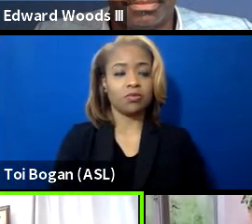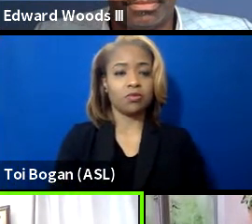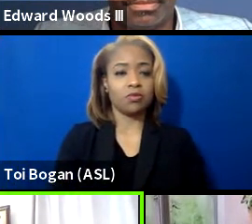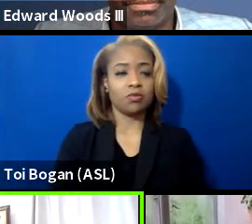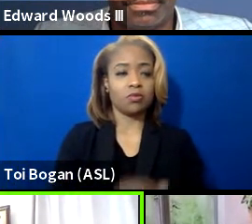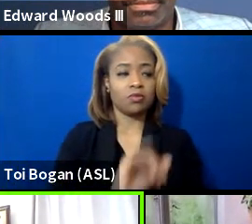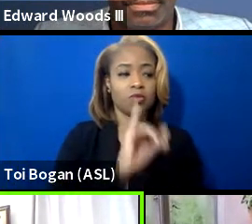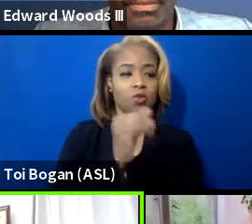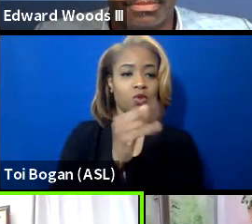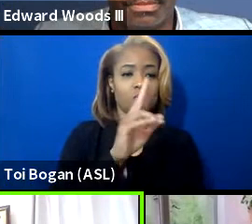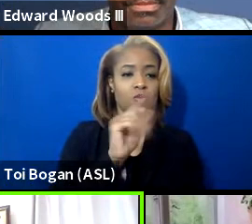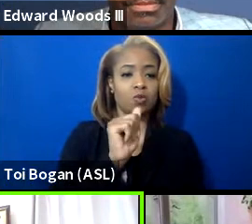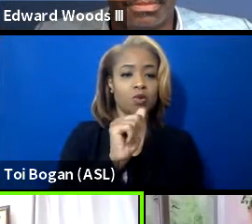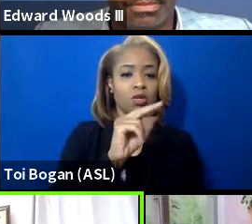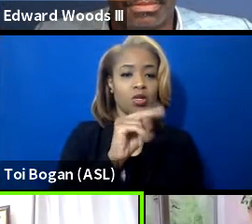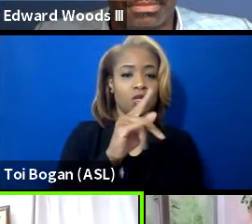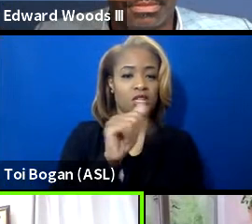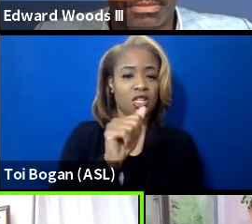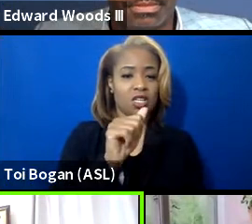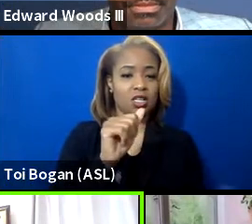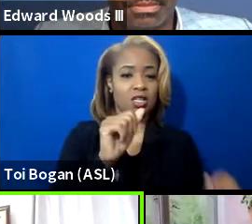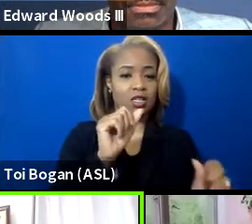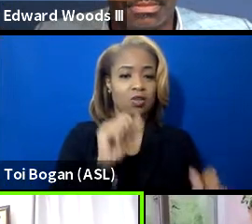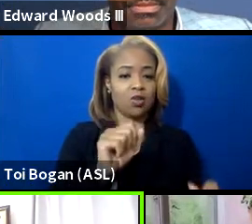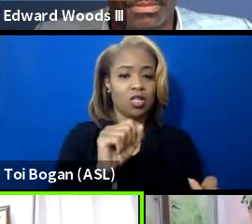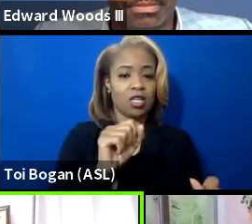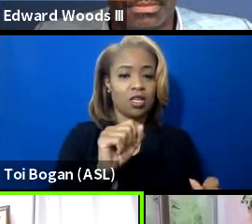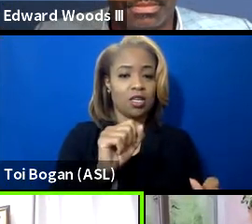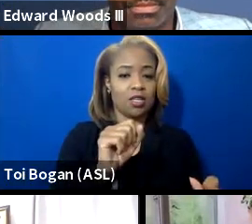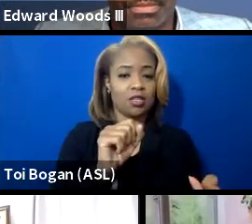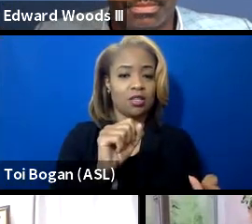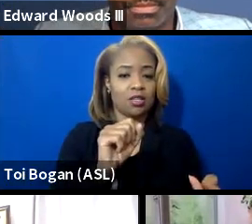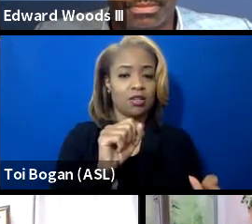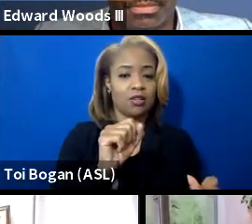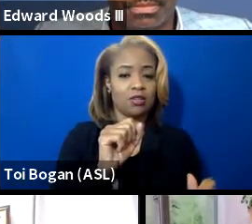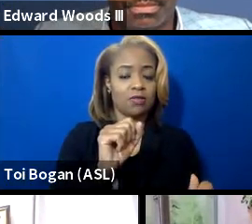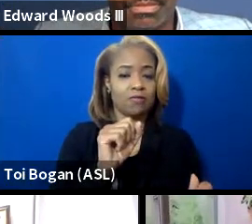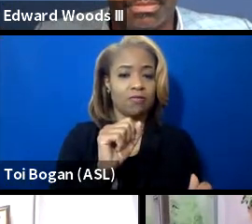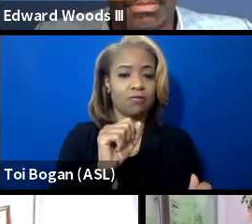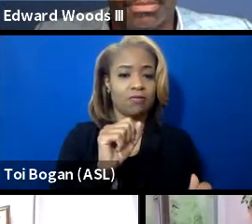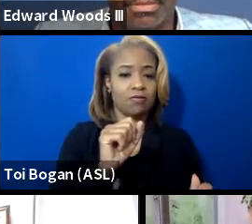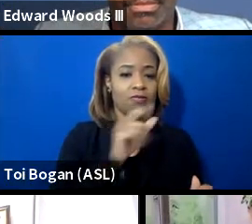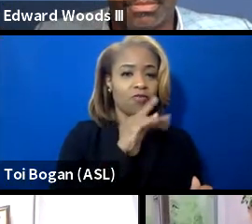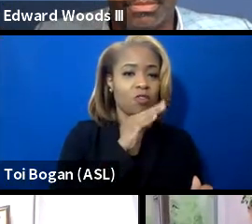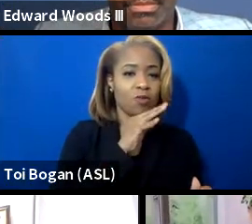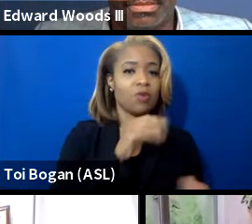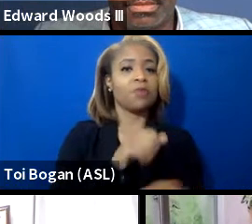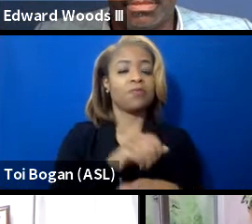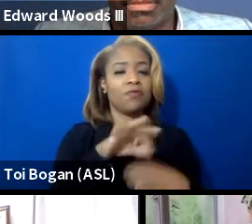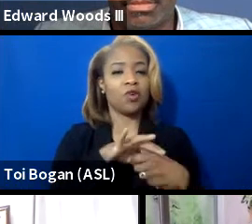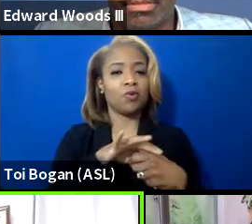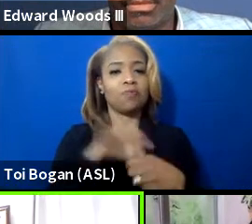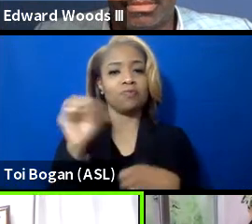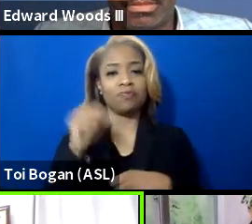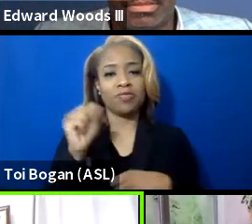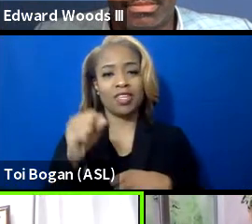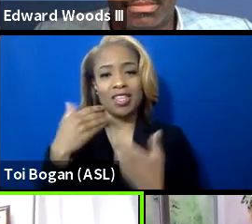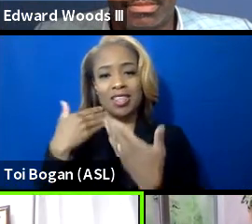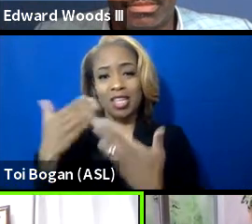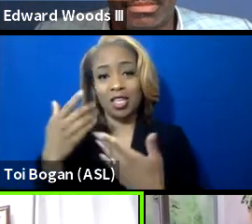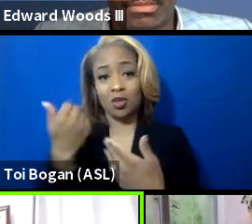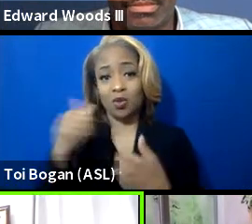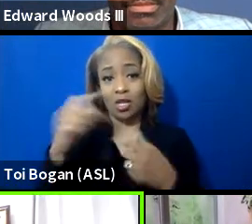Juanita, you can give your verbal indication or vote. Yes. Thank you. All those